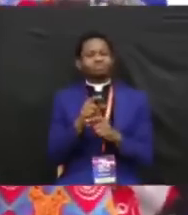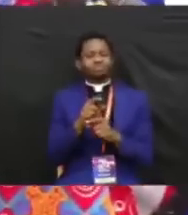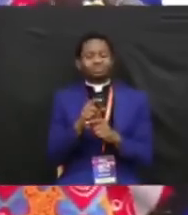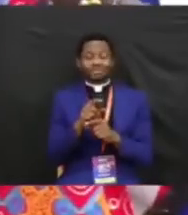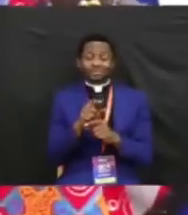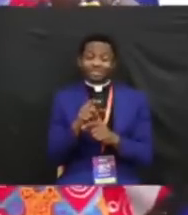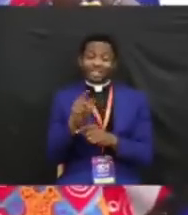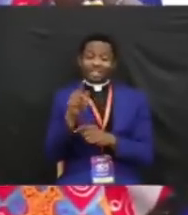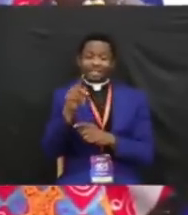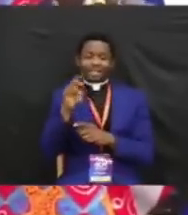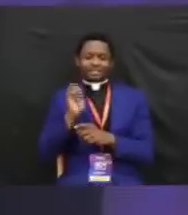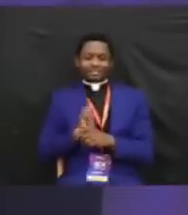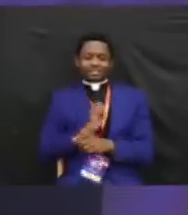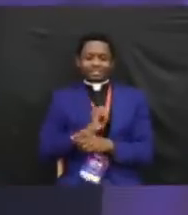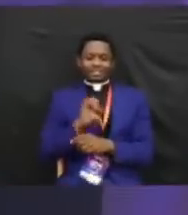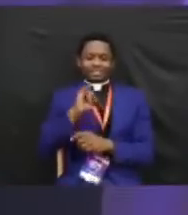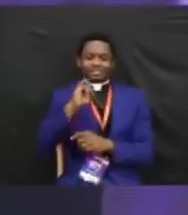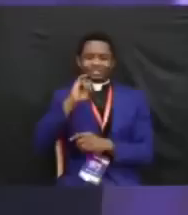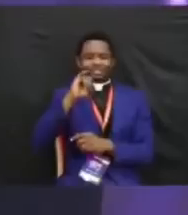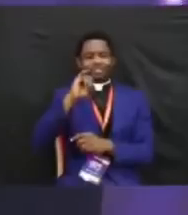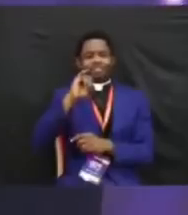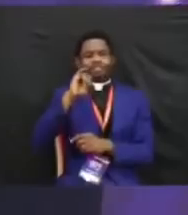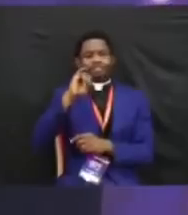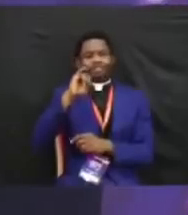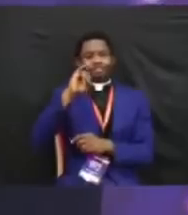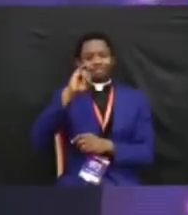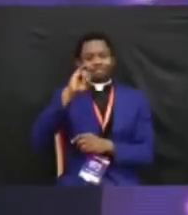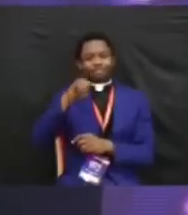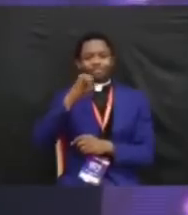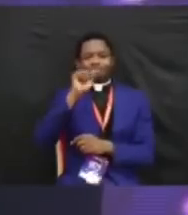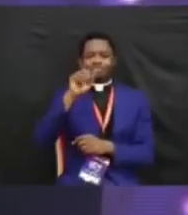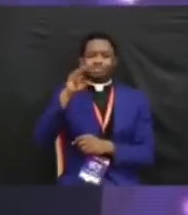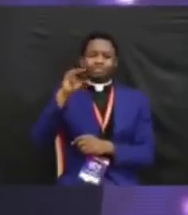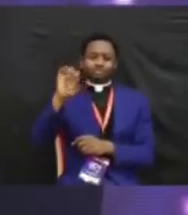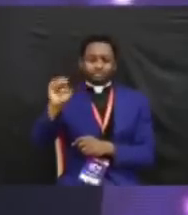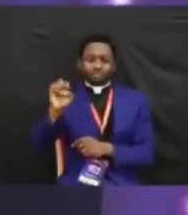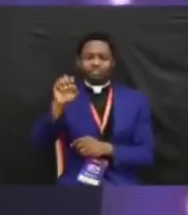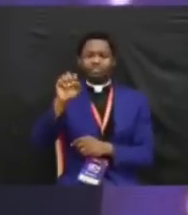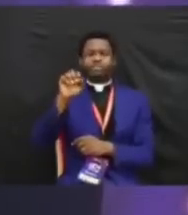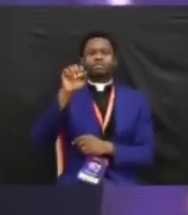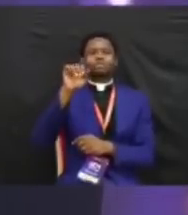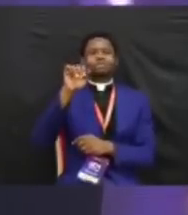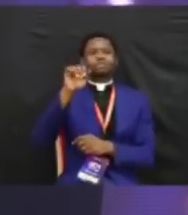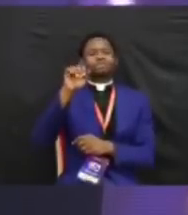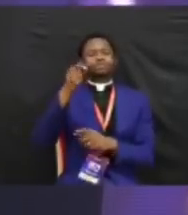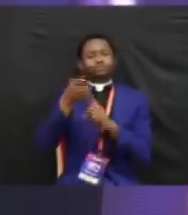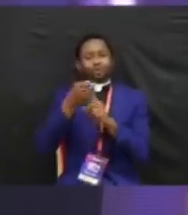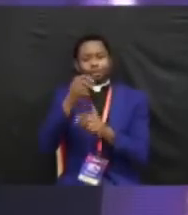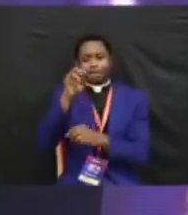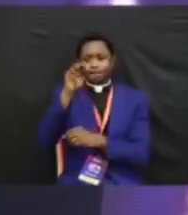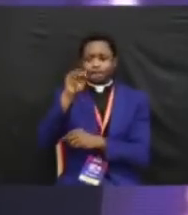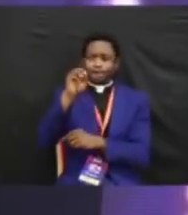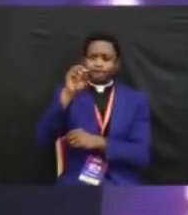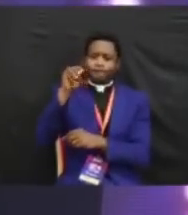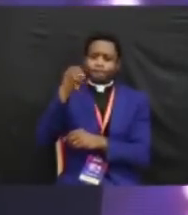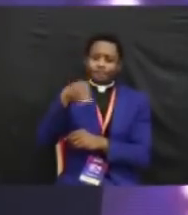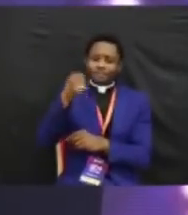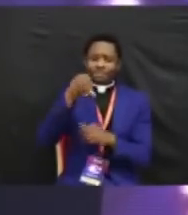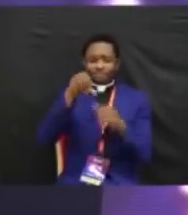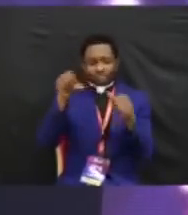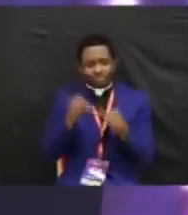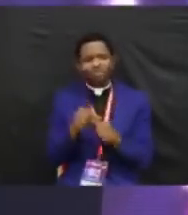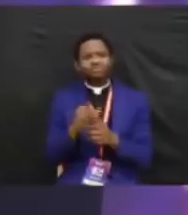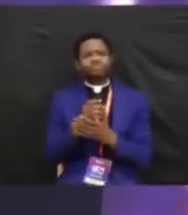James Geminina Yamama of Medina area and Elder Bismar of Dansuman